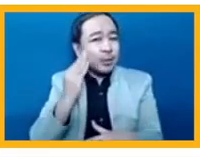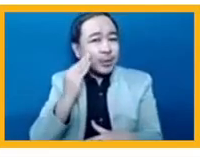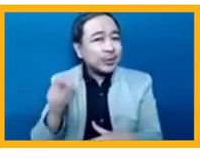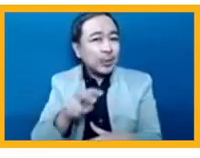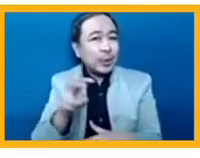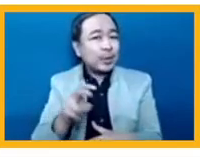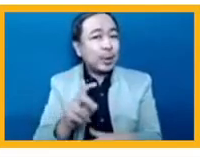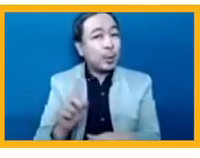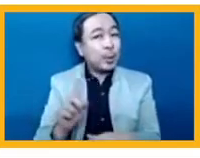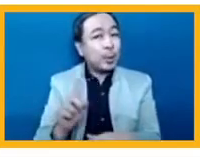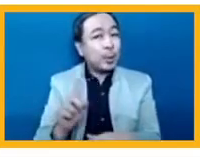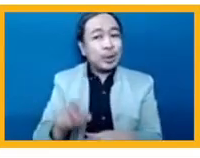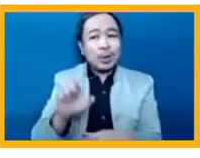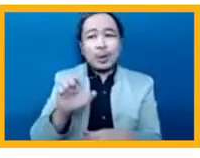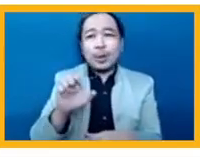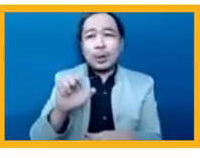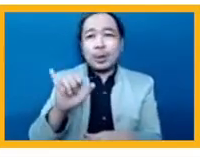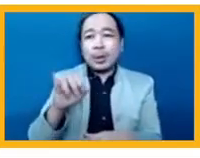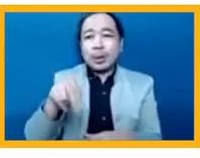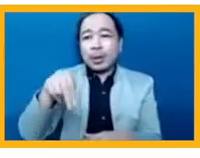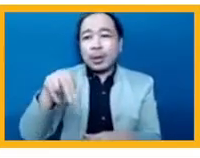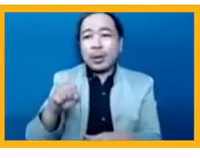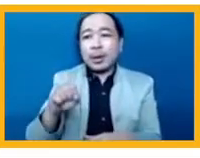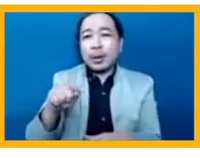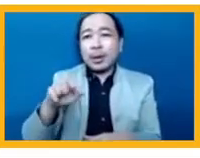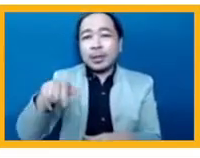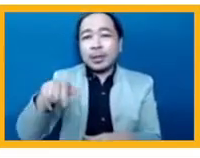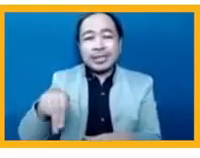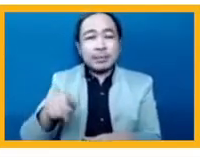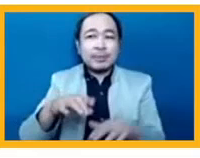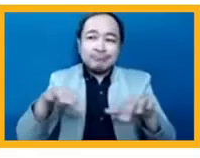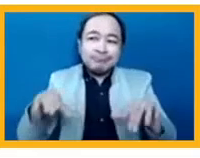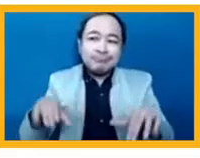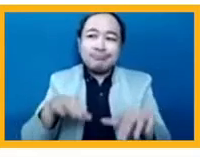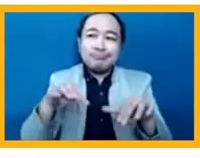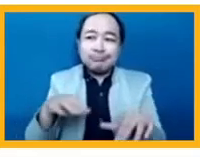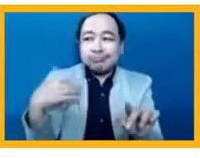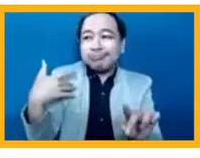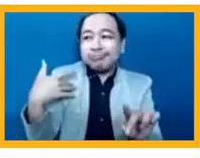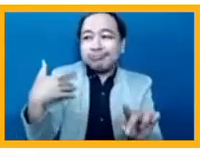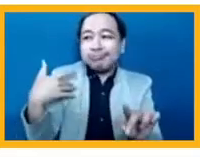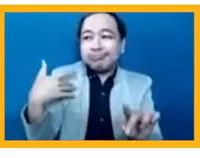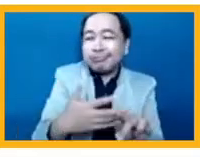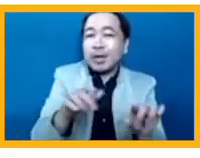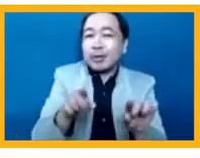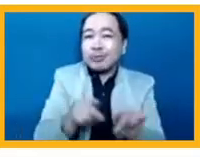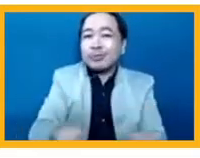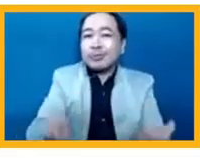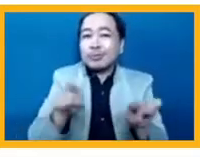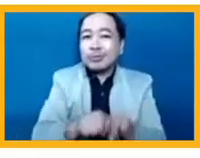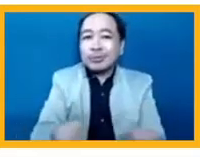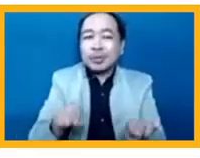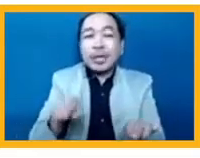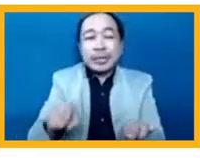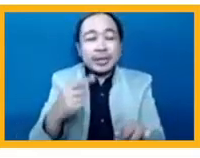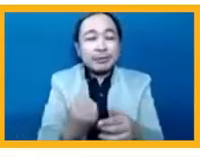said, if you always do what you always did, you will always get what you always